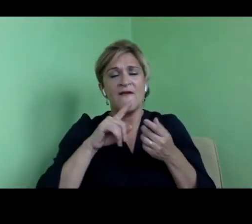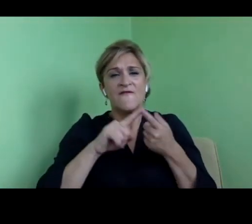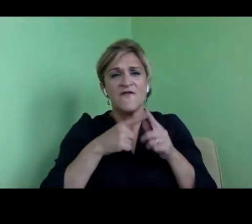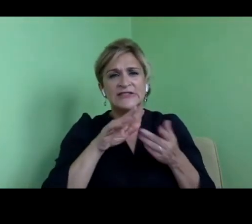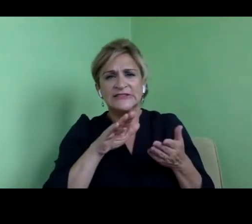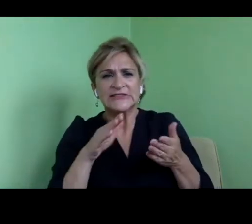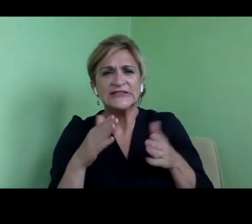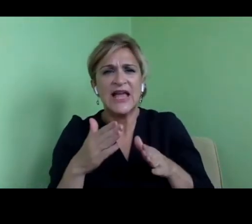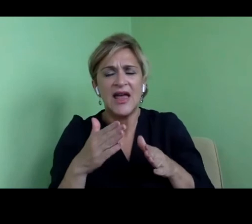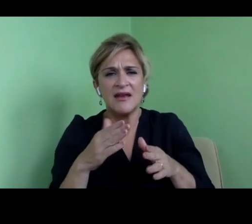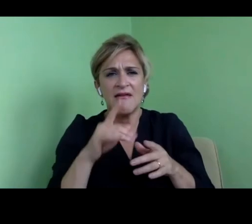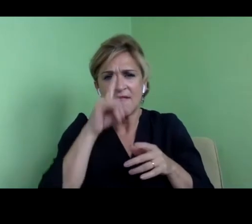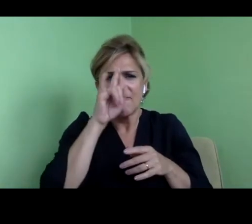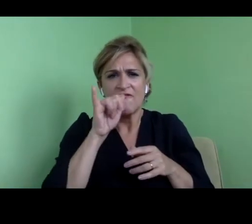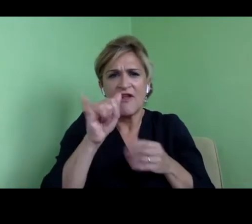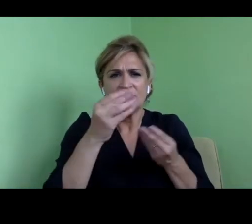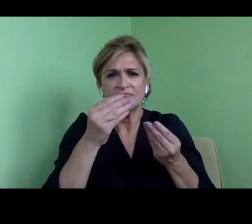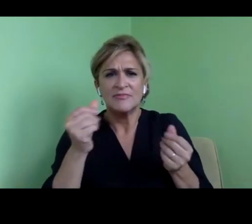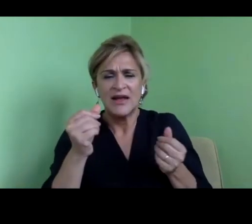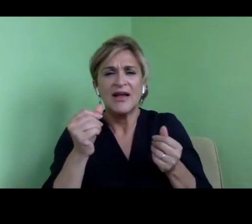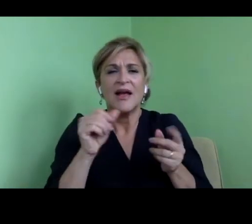Pamela laughs like daddy.